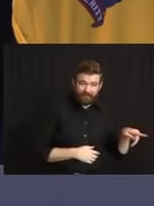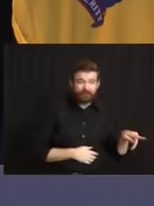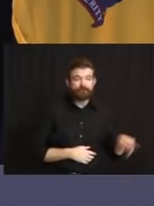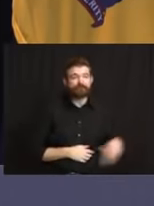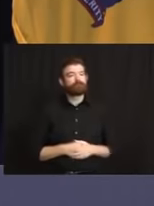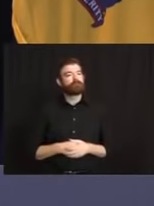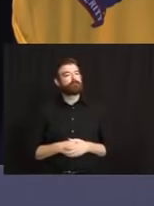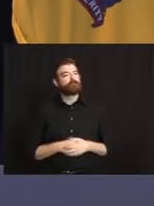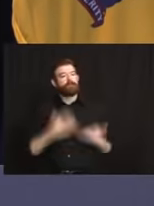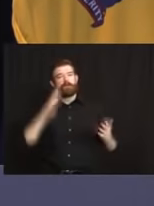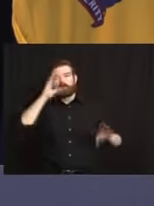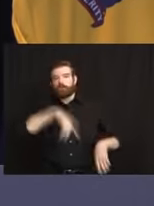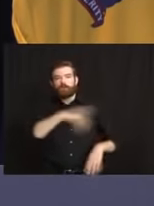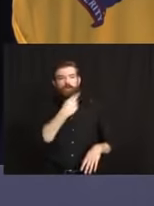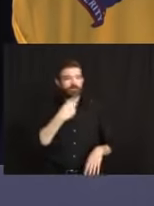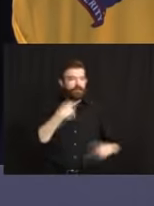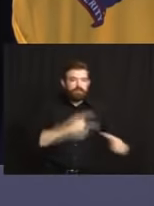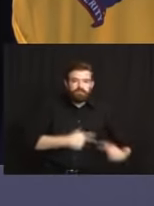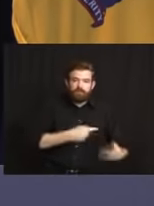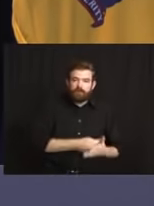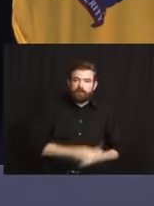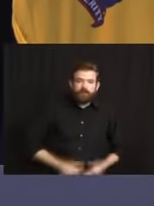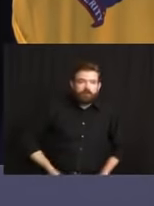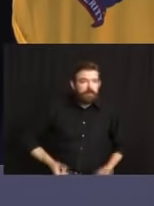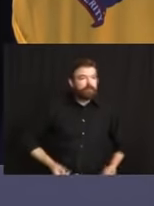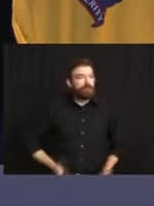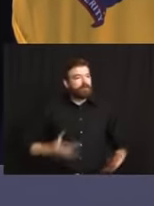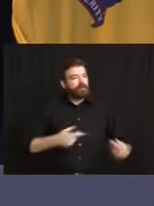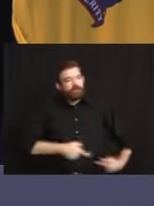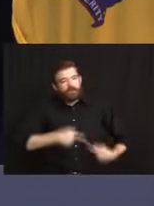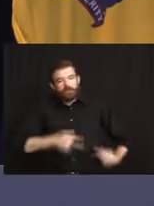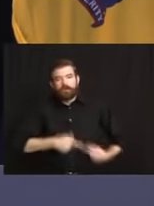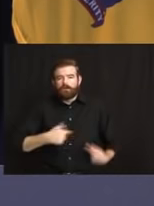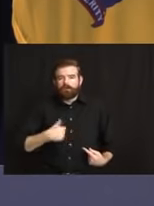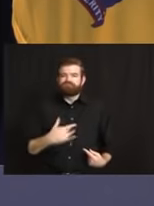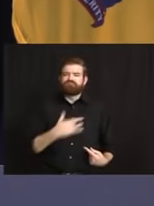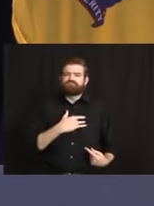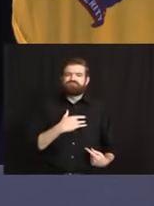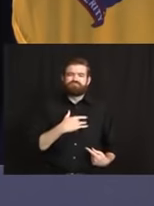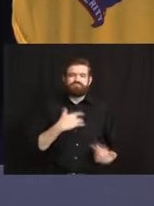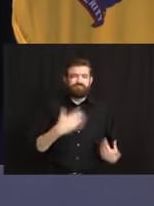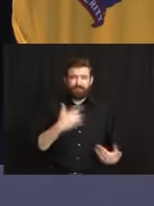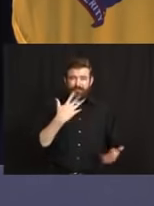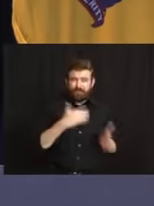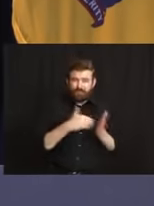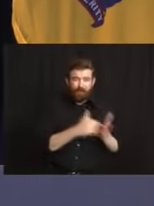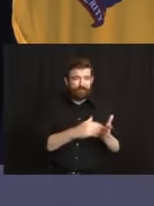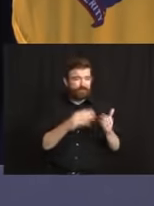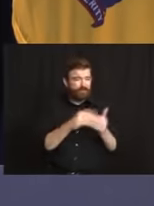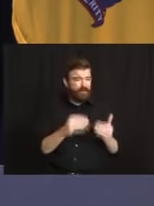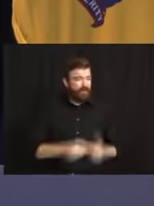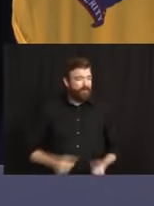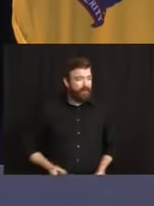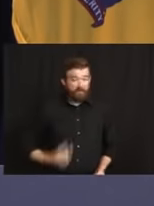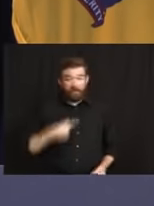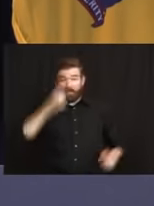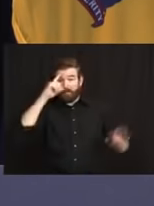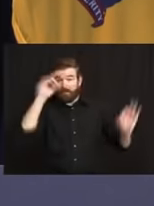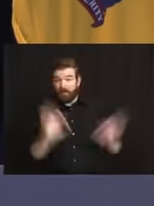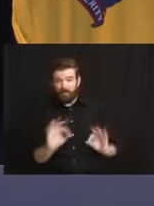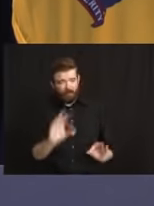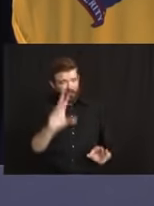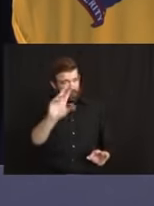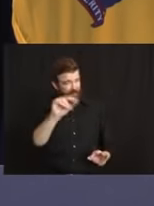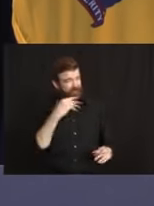through. And the thousands of dollars I don't take lightly for 1 second, but there's also